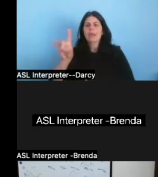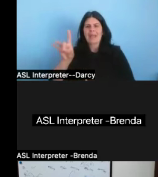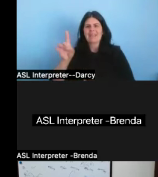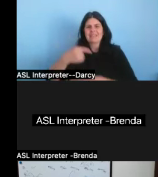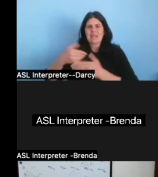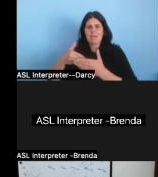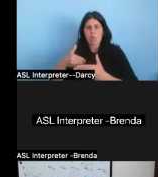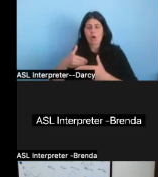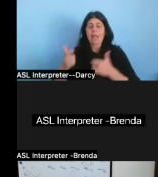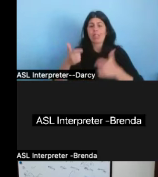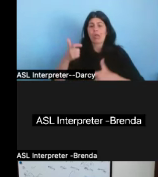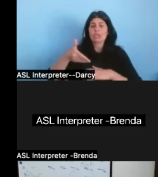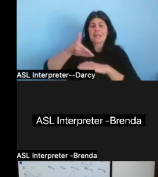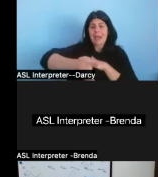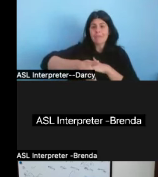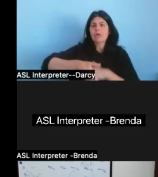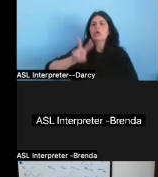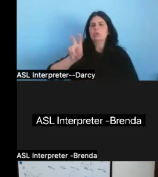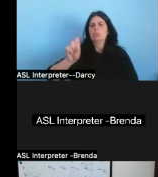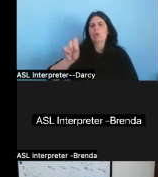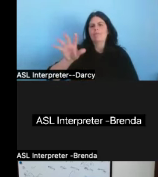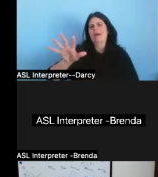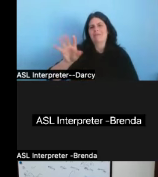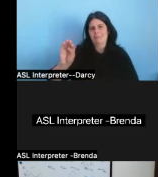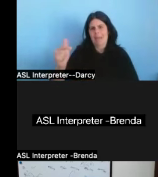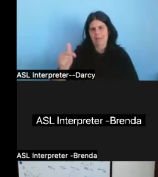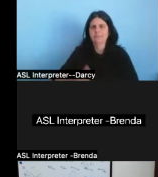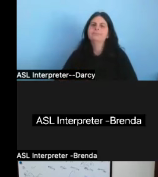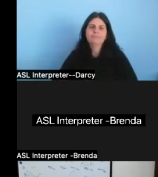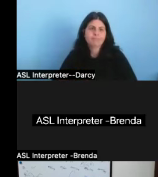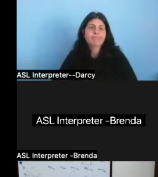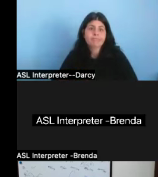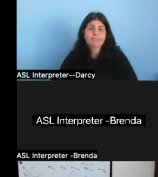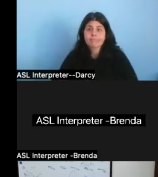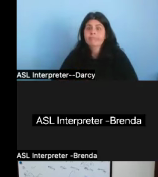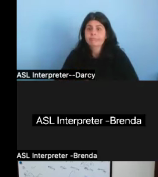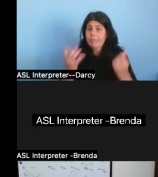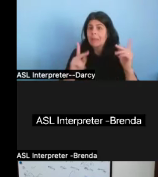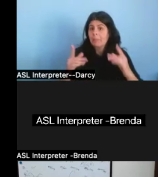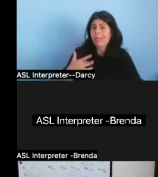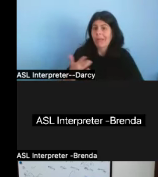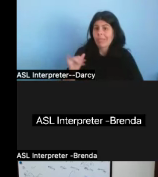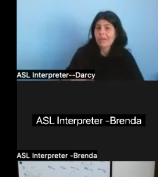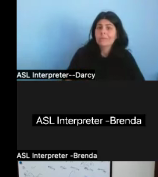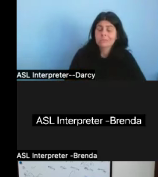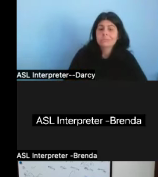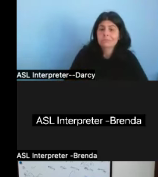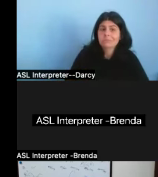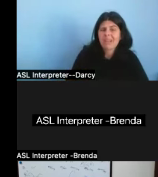largest aftershock was magnitude 2.5. And yeah, it was pretty widely felt. So it looks like we had